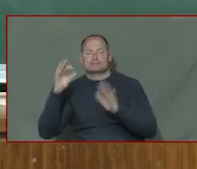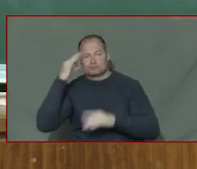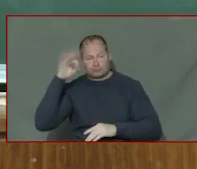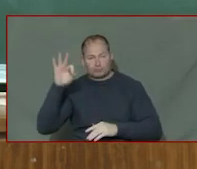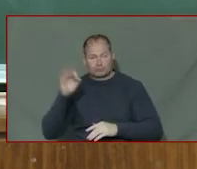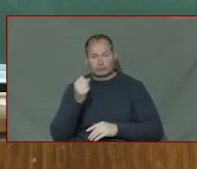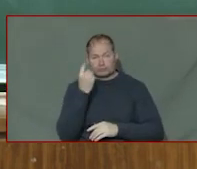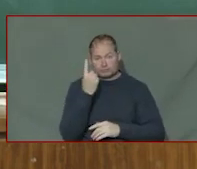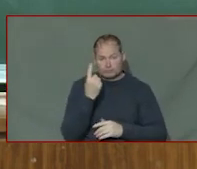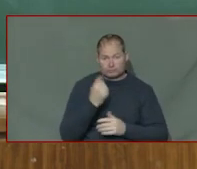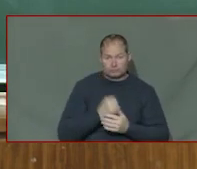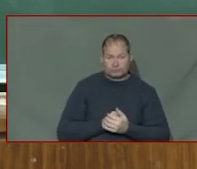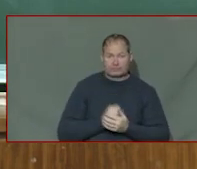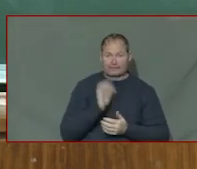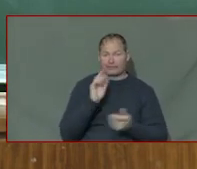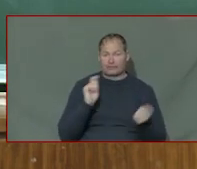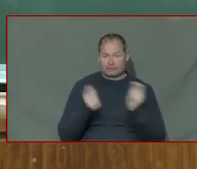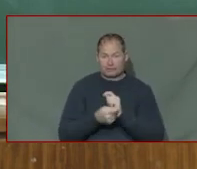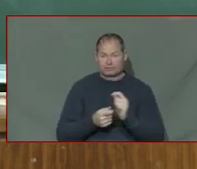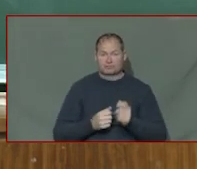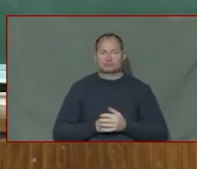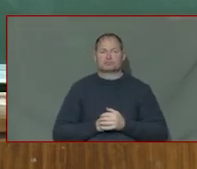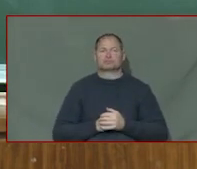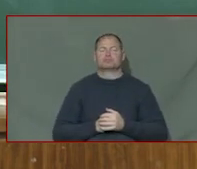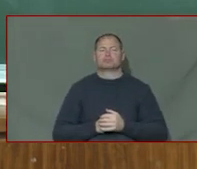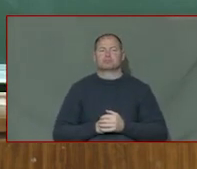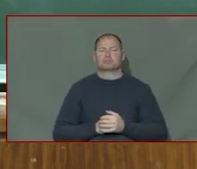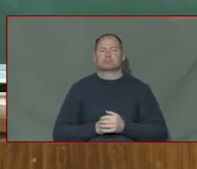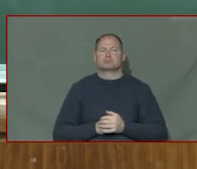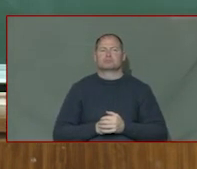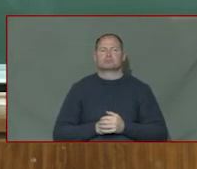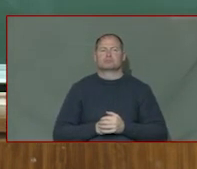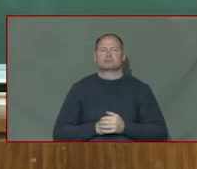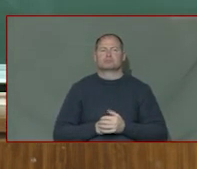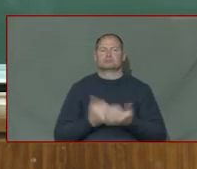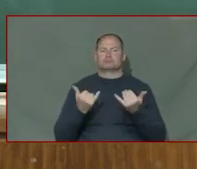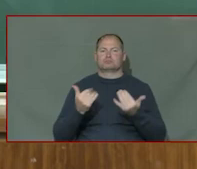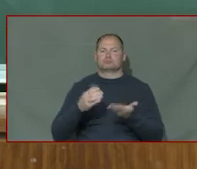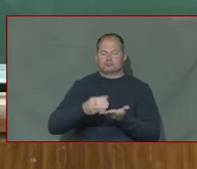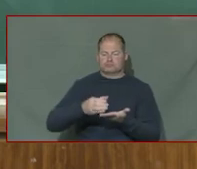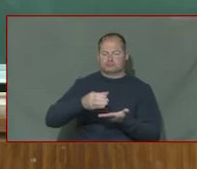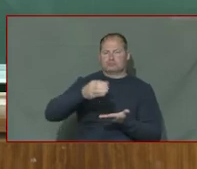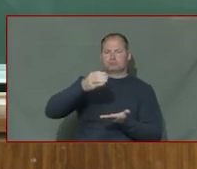correct? This here is a cylinder.